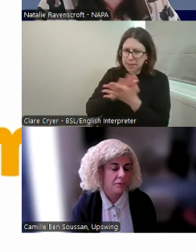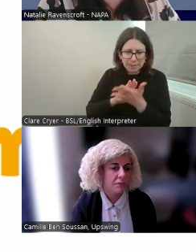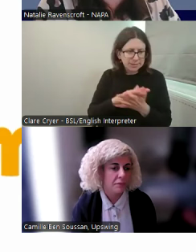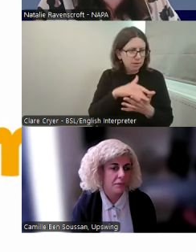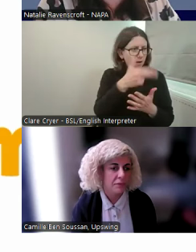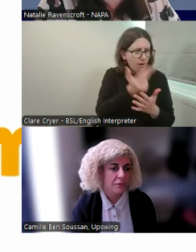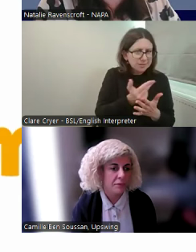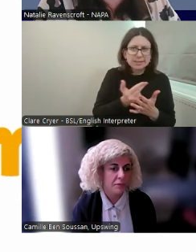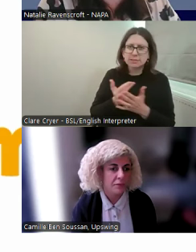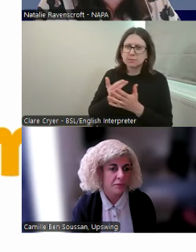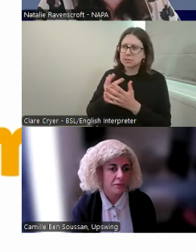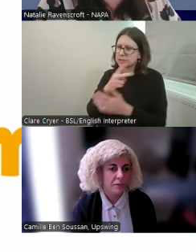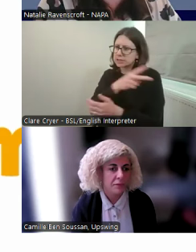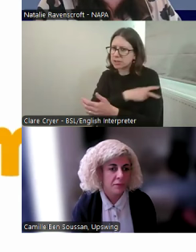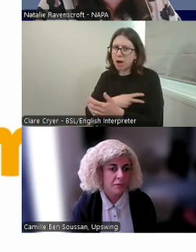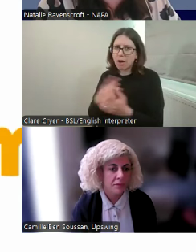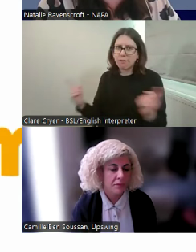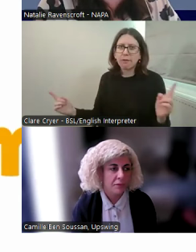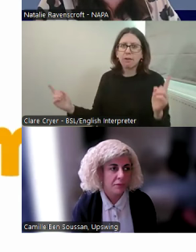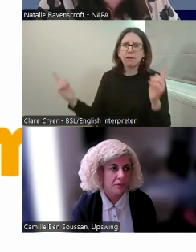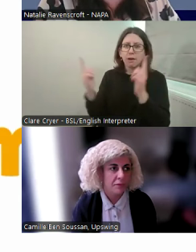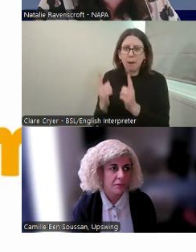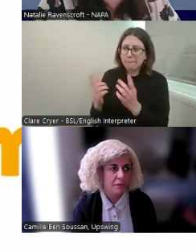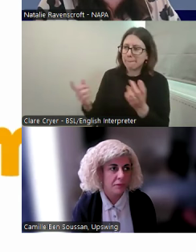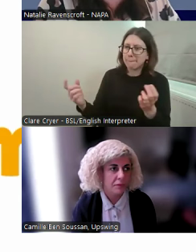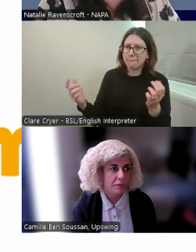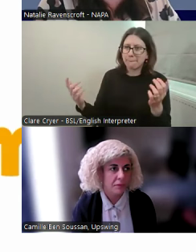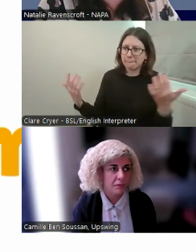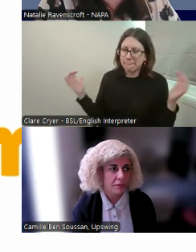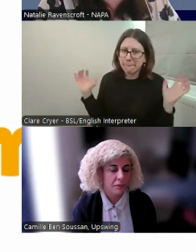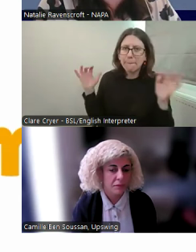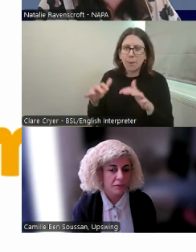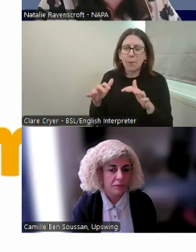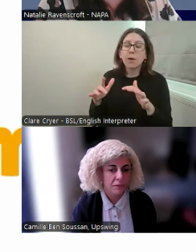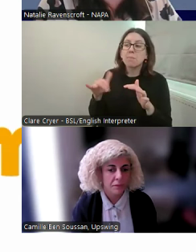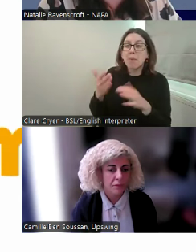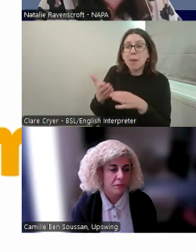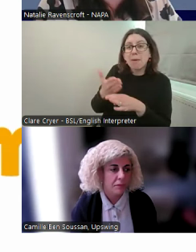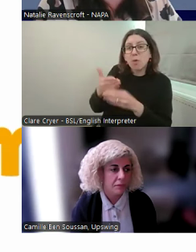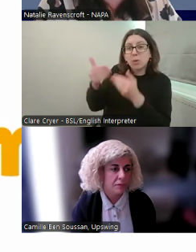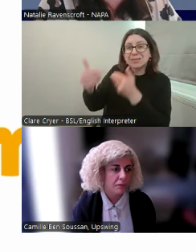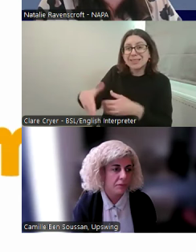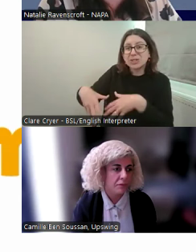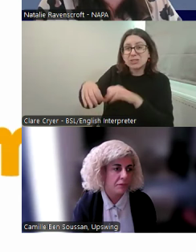really important. And that might be check-ins before a session starts, check-outs at